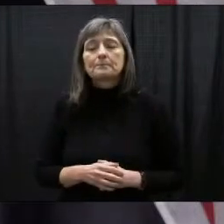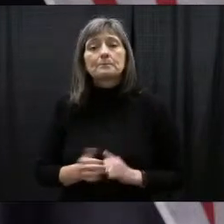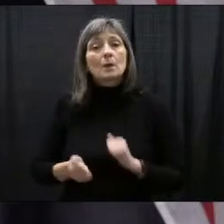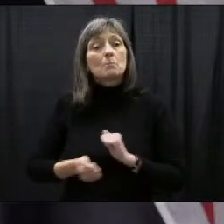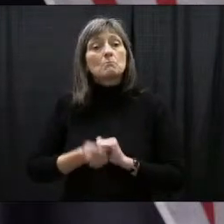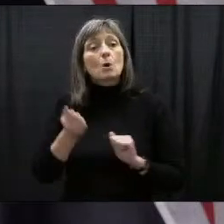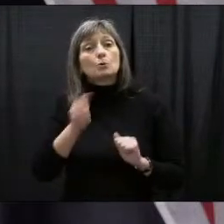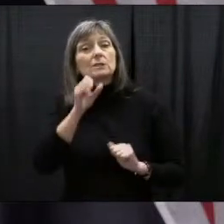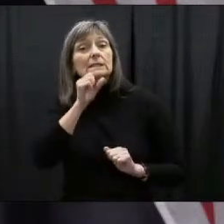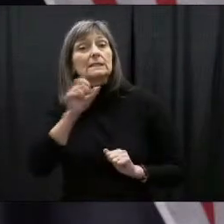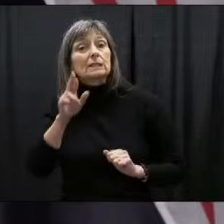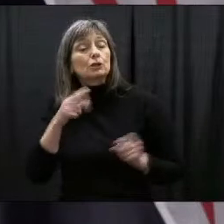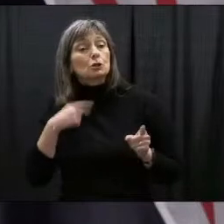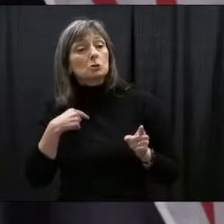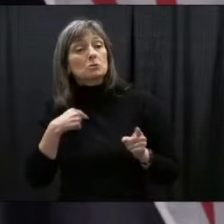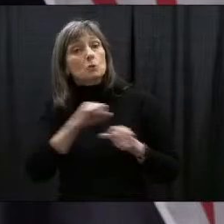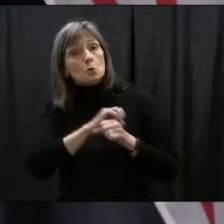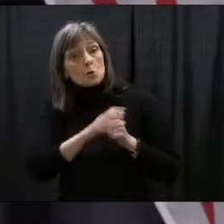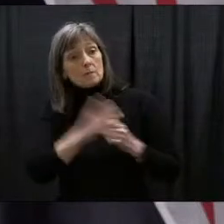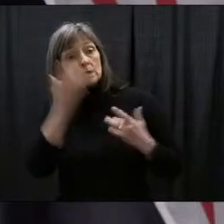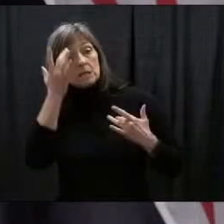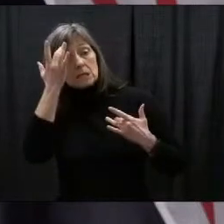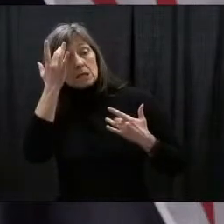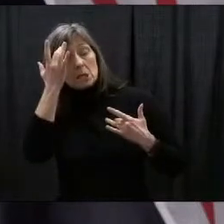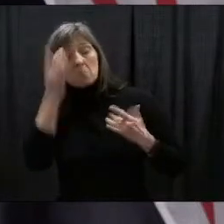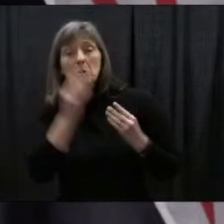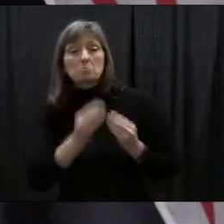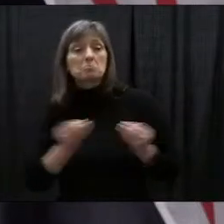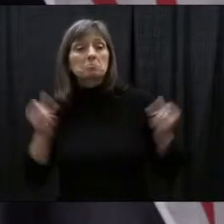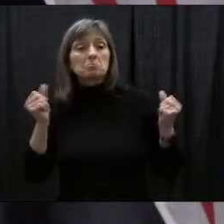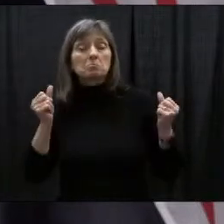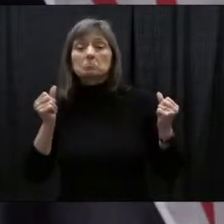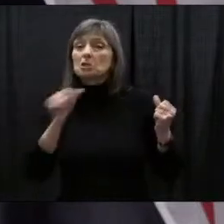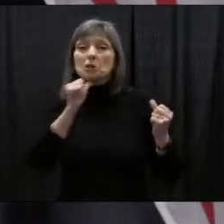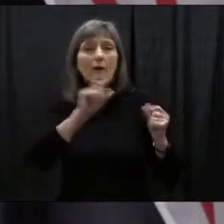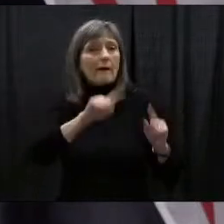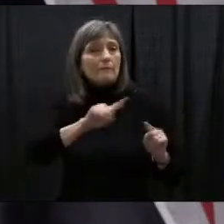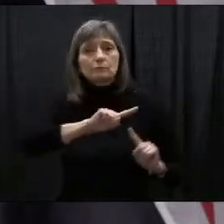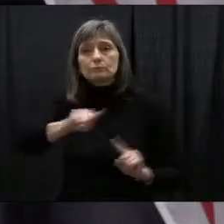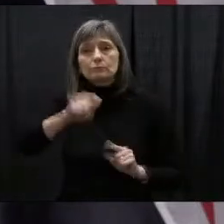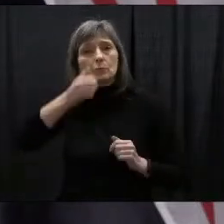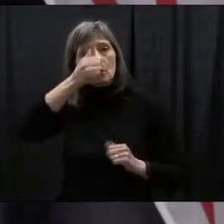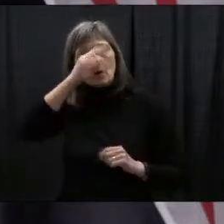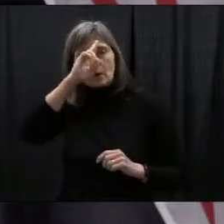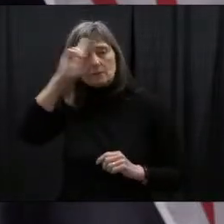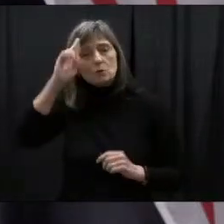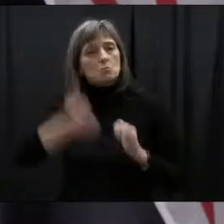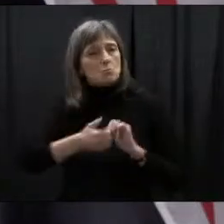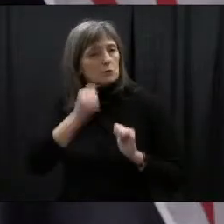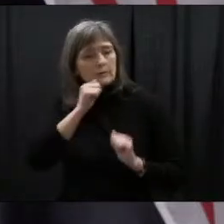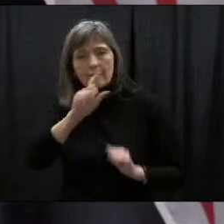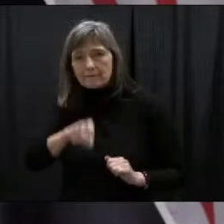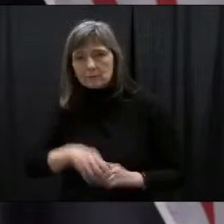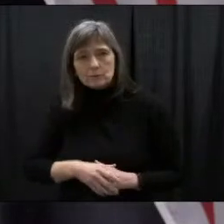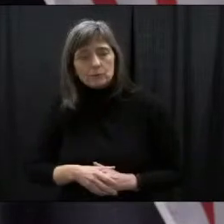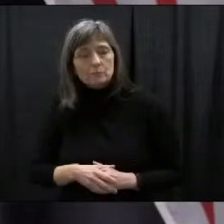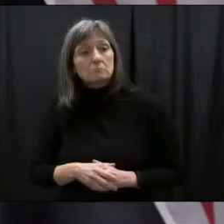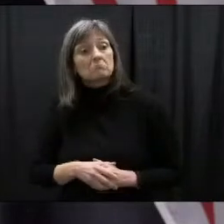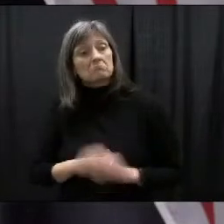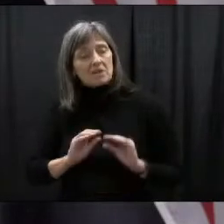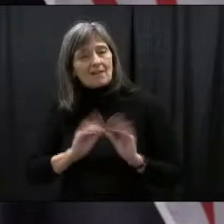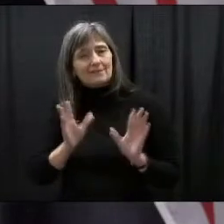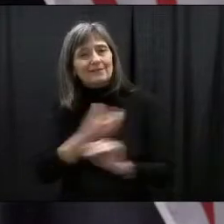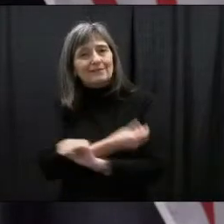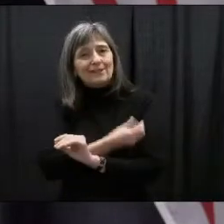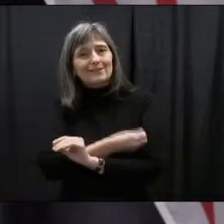residents in these homes are recovering from COVID infections without hospitalization. This shows that the vaccines are